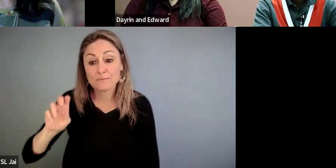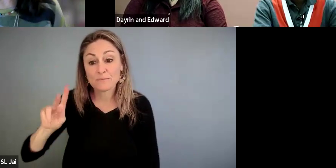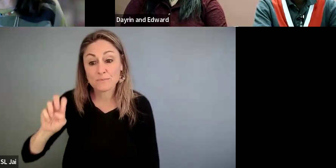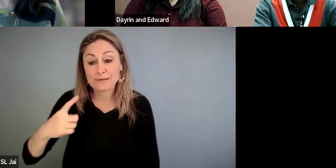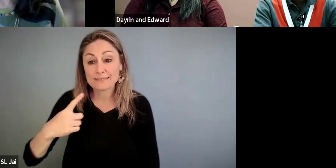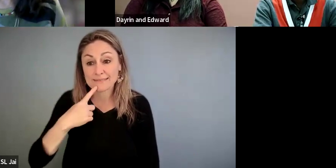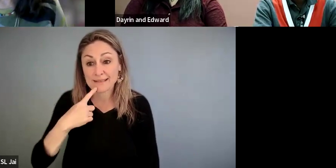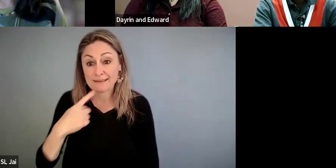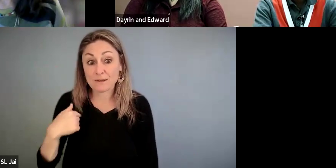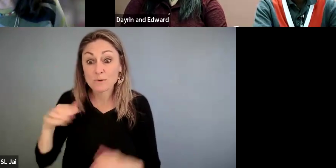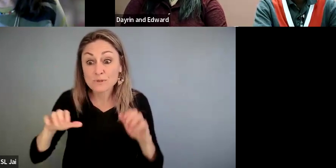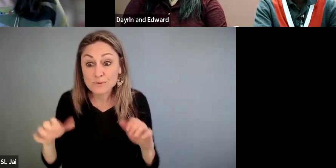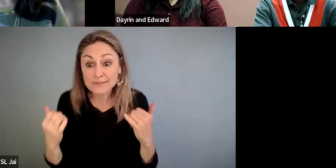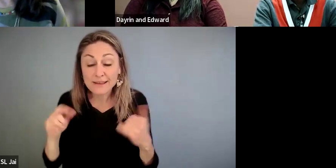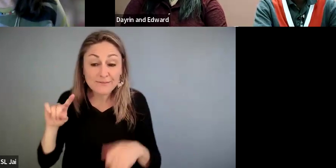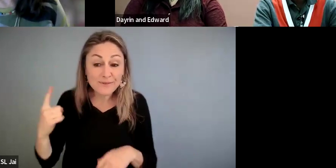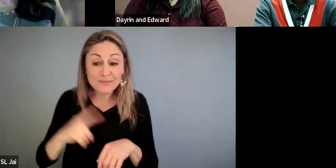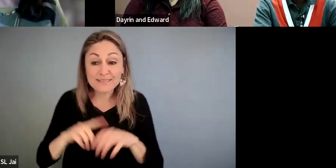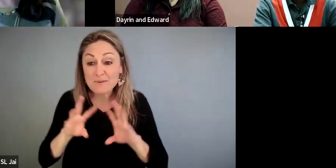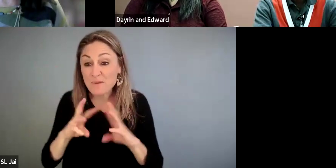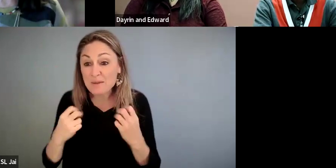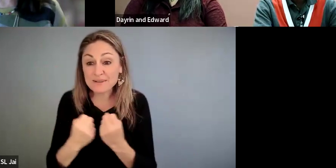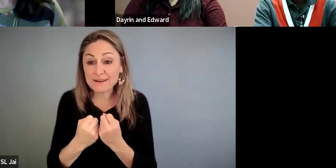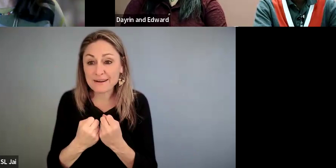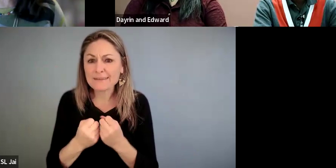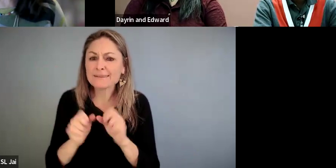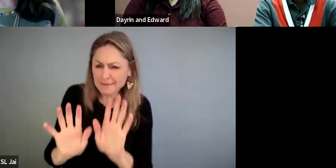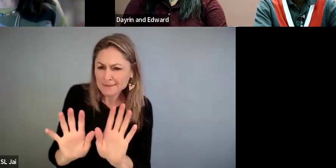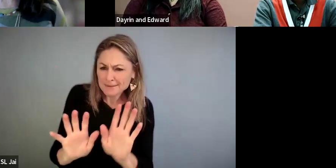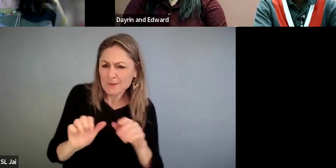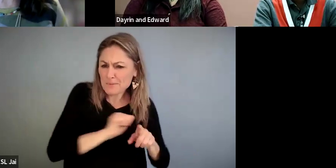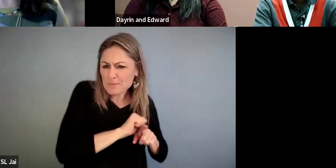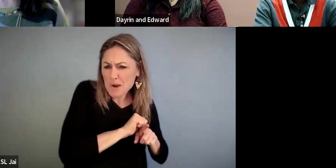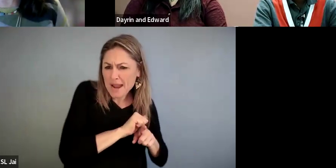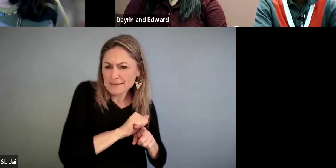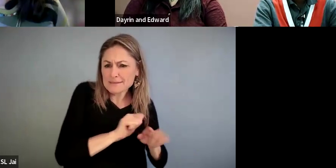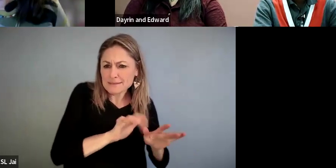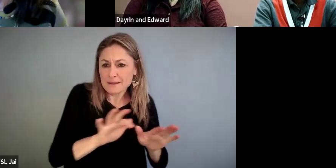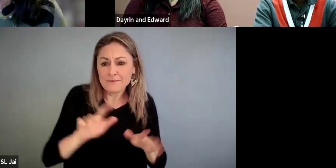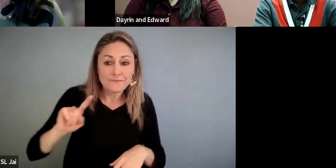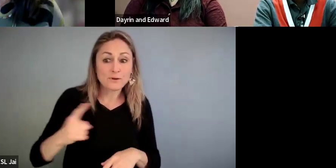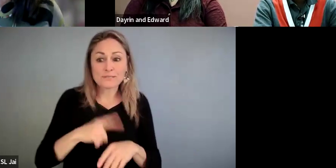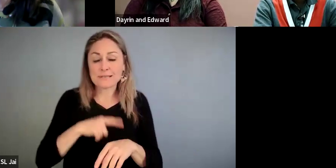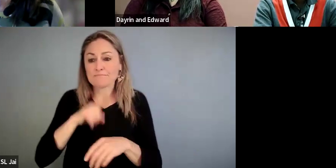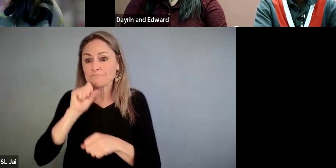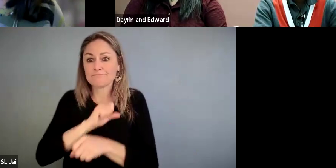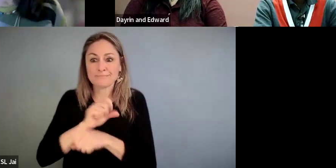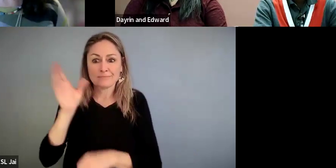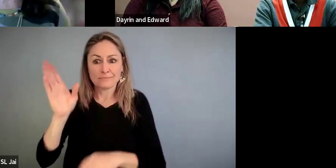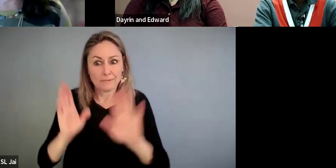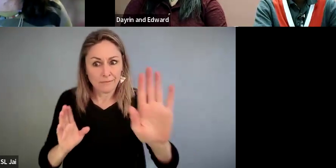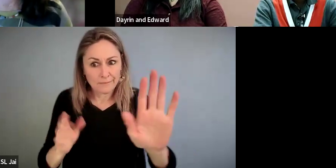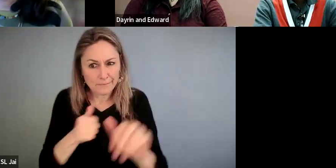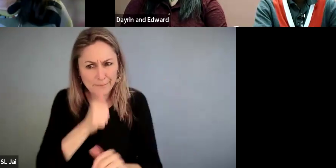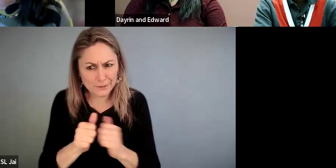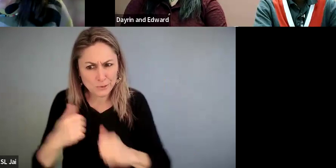the webinar for the first time today. So we practice sometimes, but this is our first presentation, so give us a break.